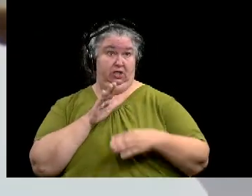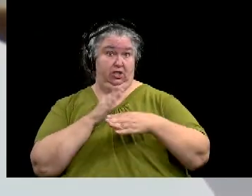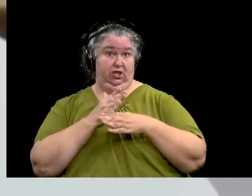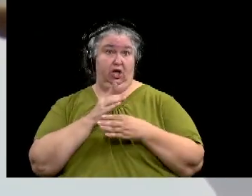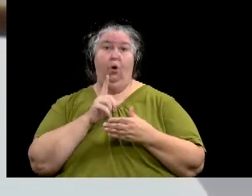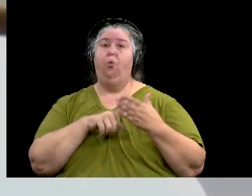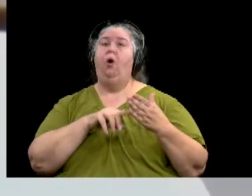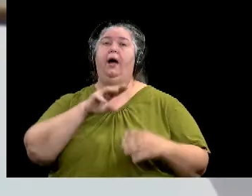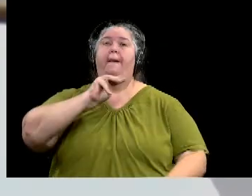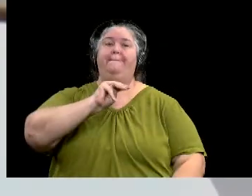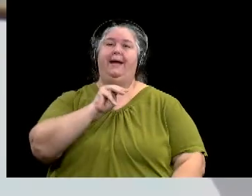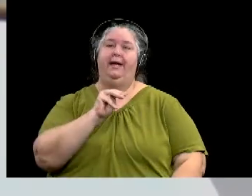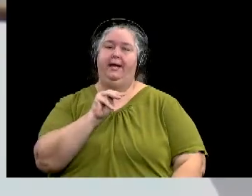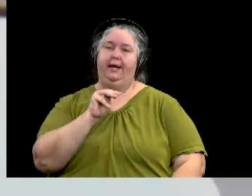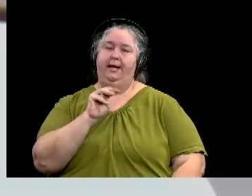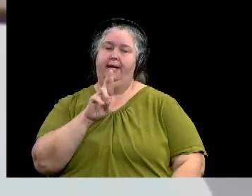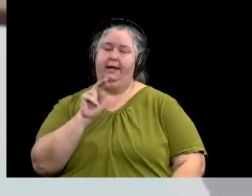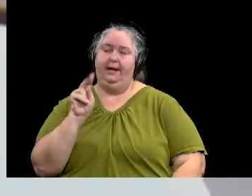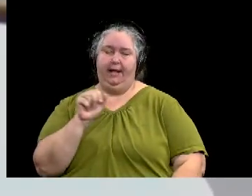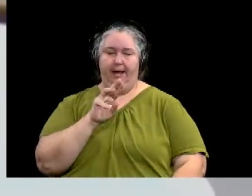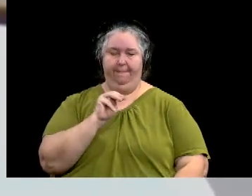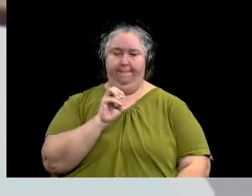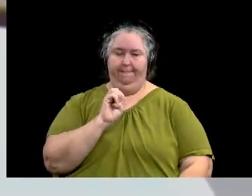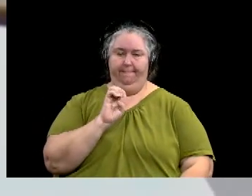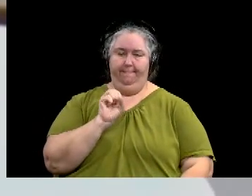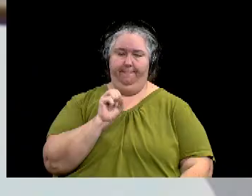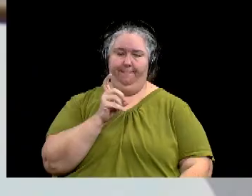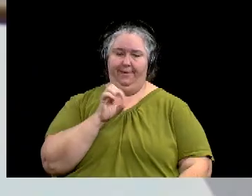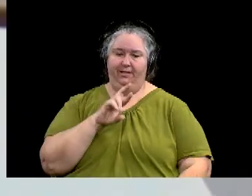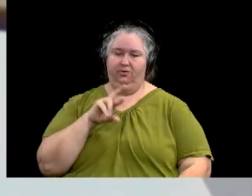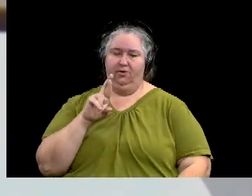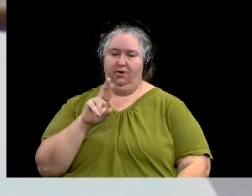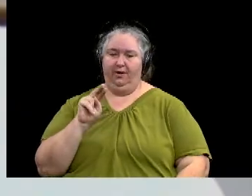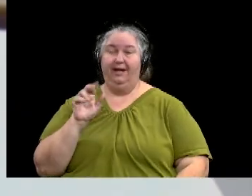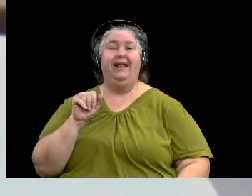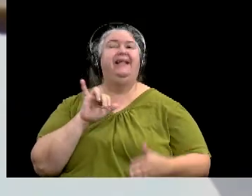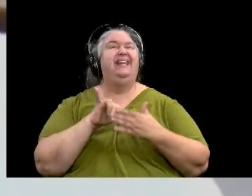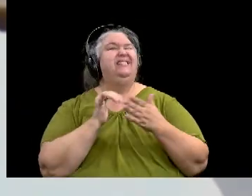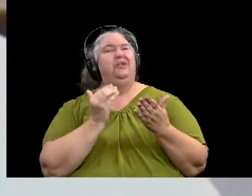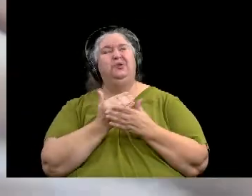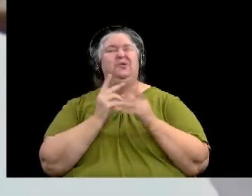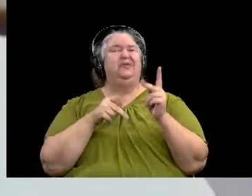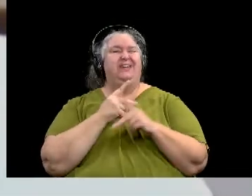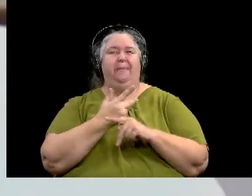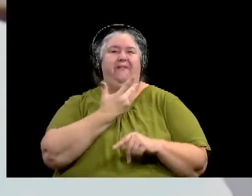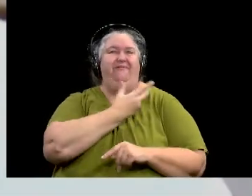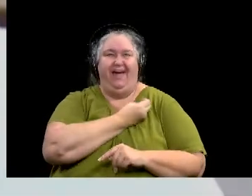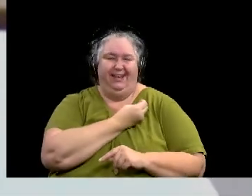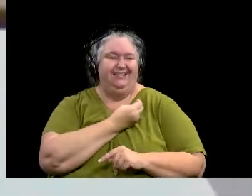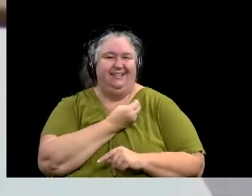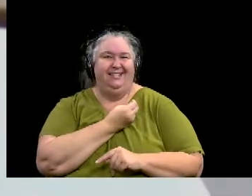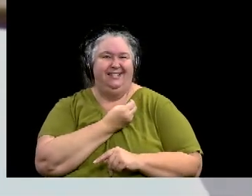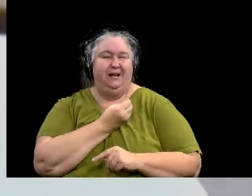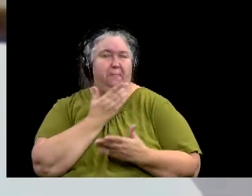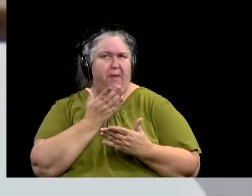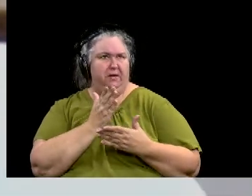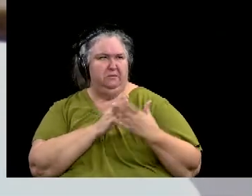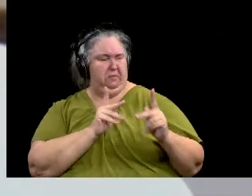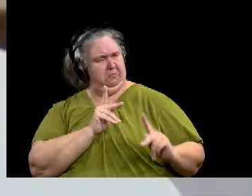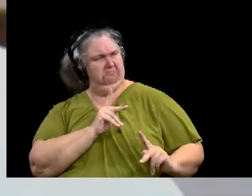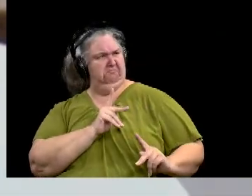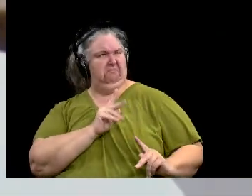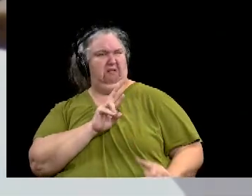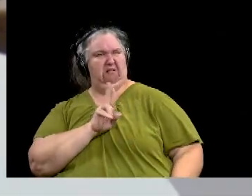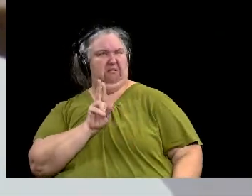because it's a new type of vaccine, and there may be some concerns. I might be able to demythologize it to some degree. Let